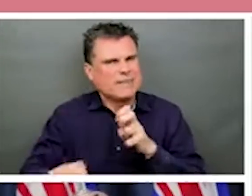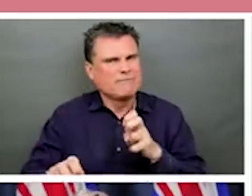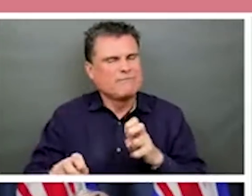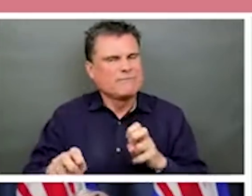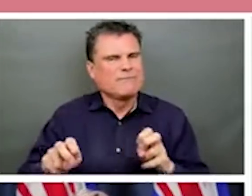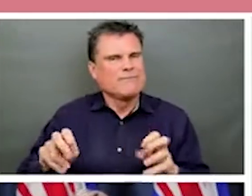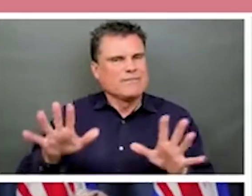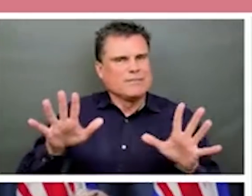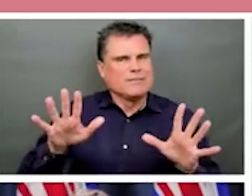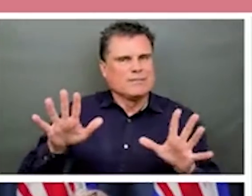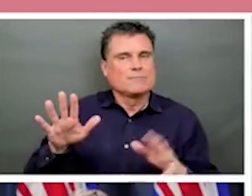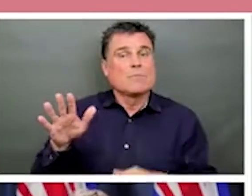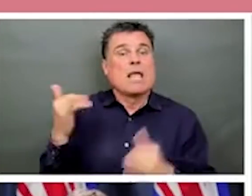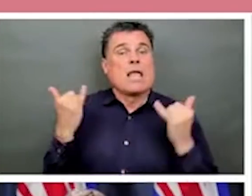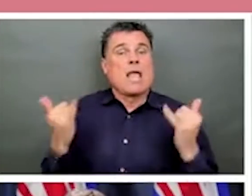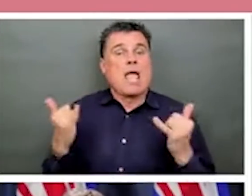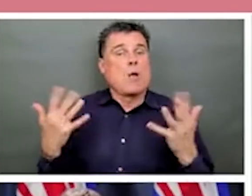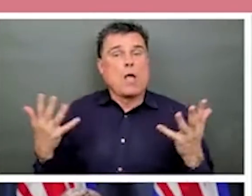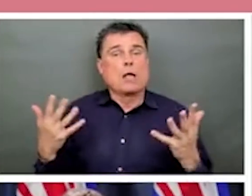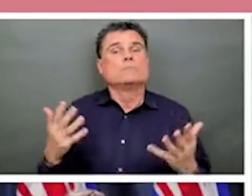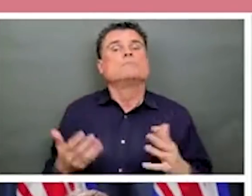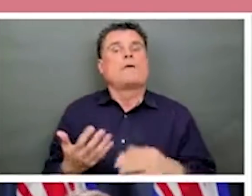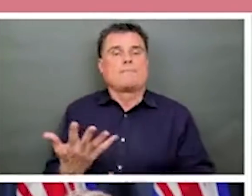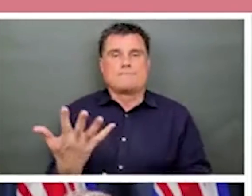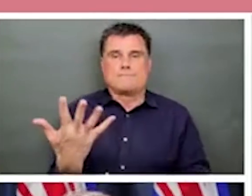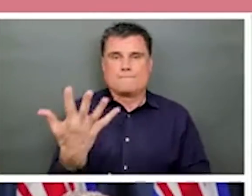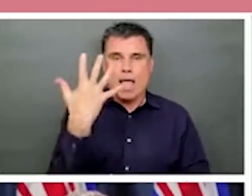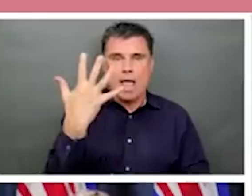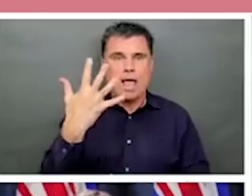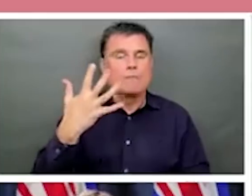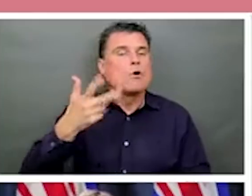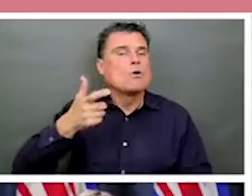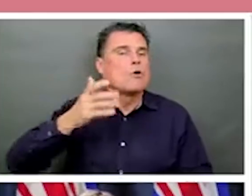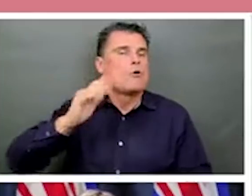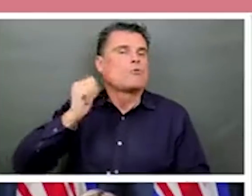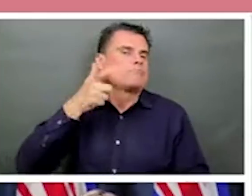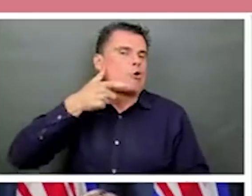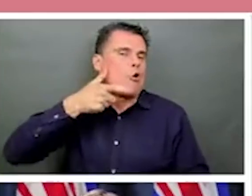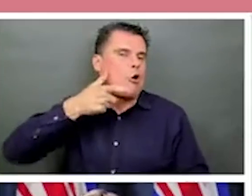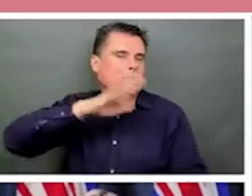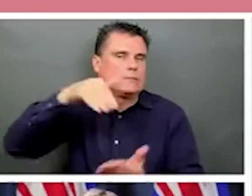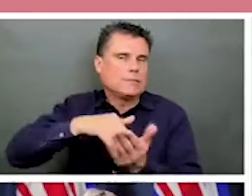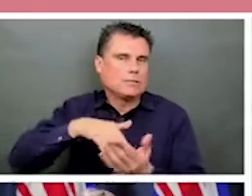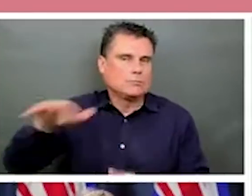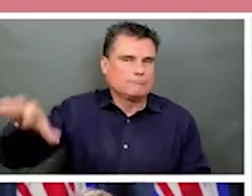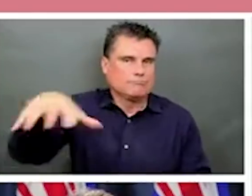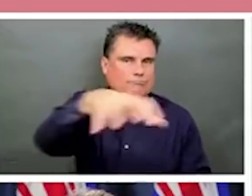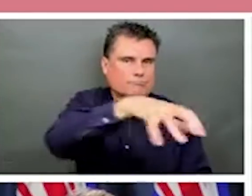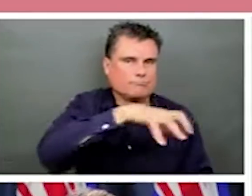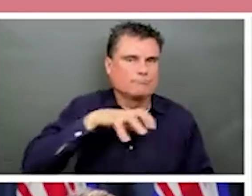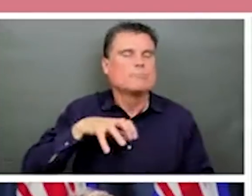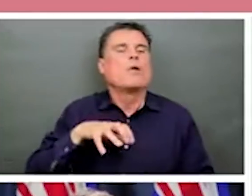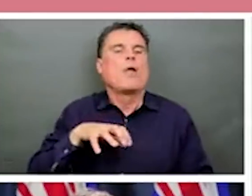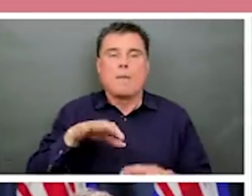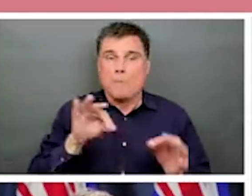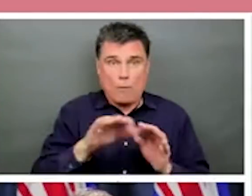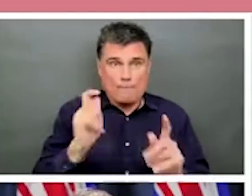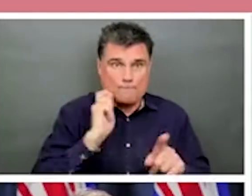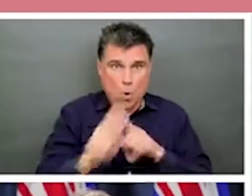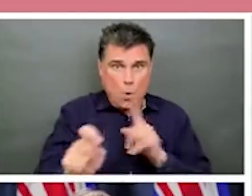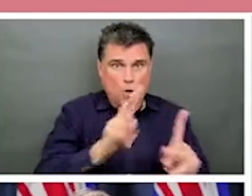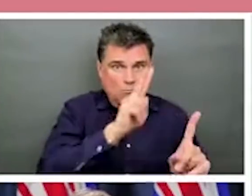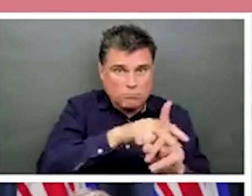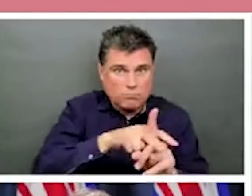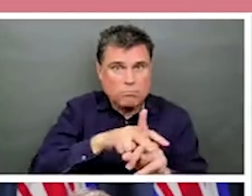health authorities, and they will continue to schedule people right up to April 18th and get them scheduled in all these